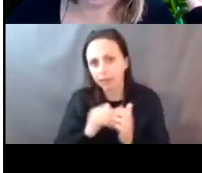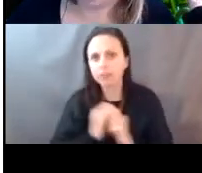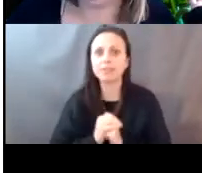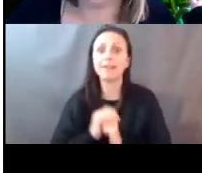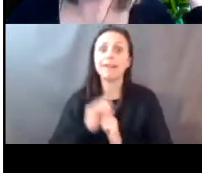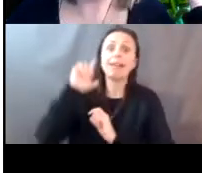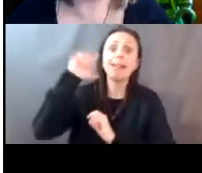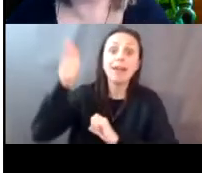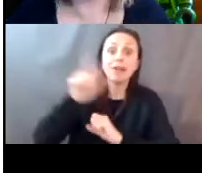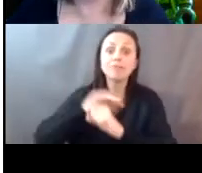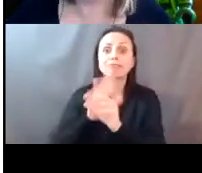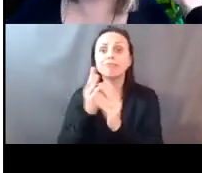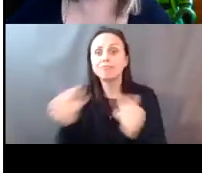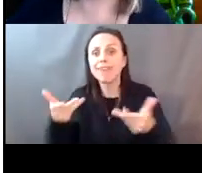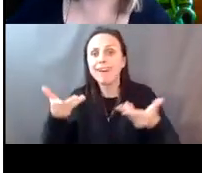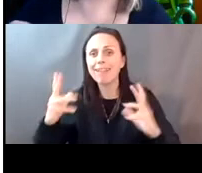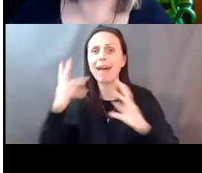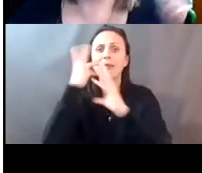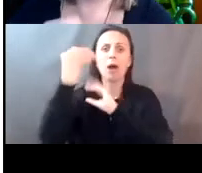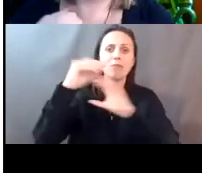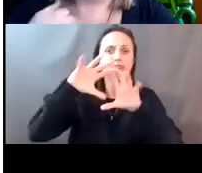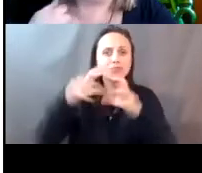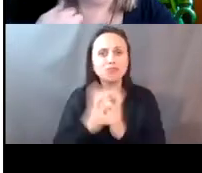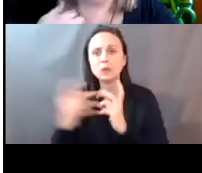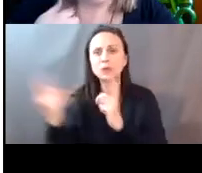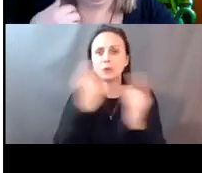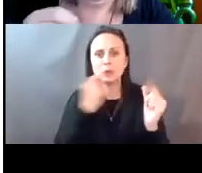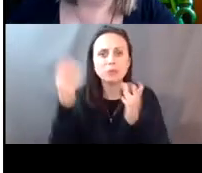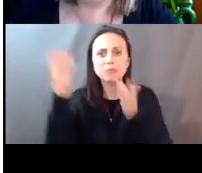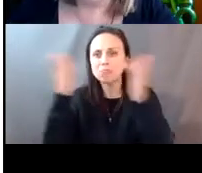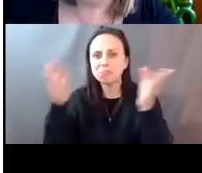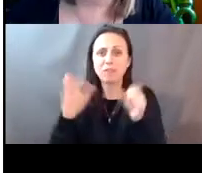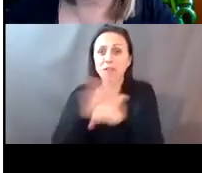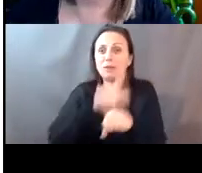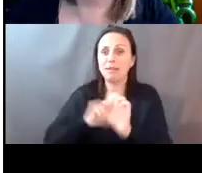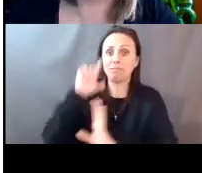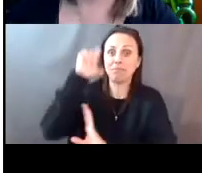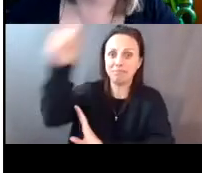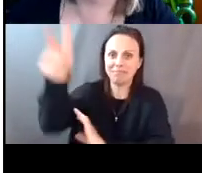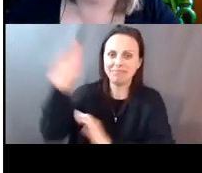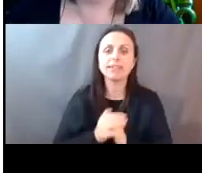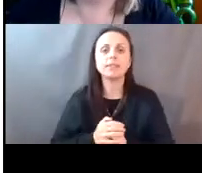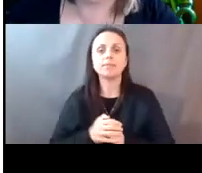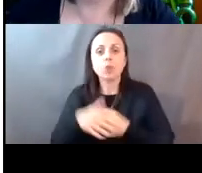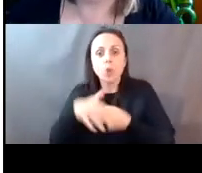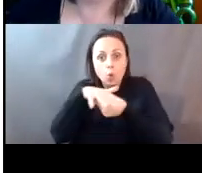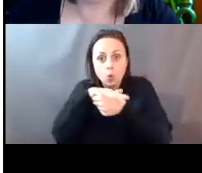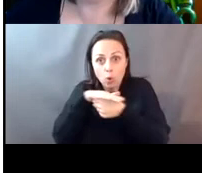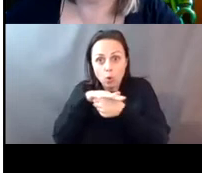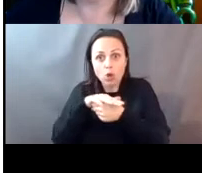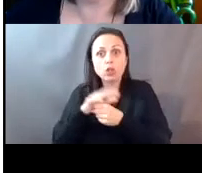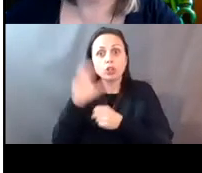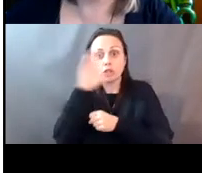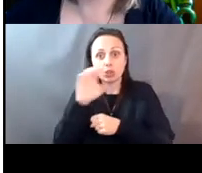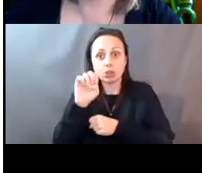go back out into the real world, full time, local search engine